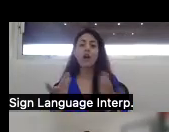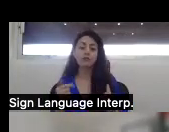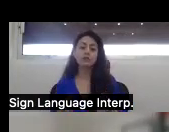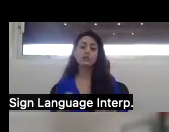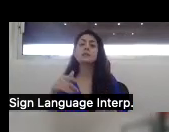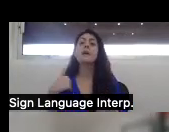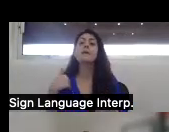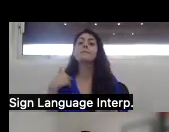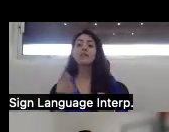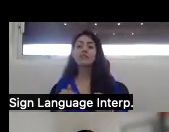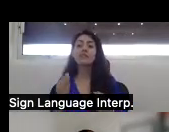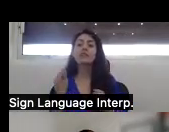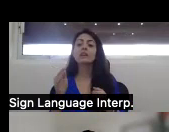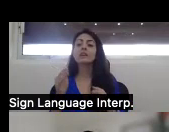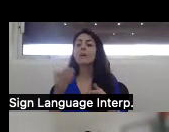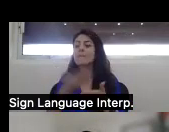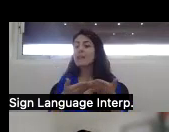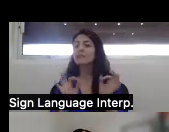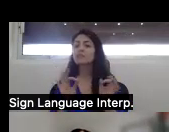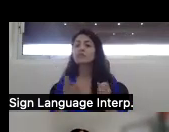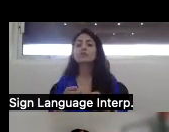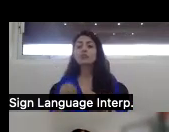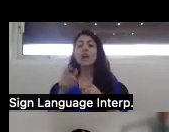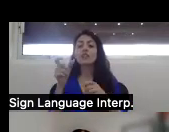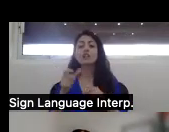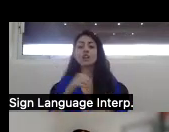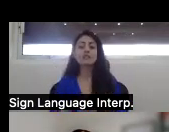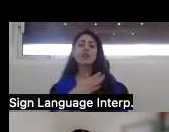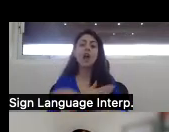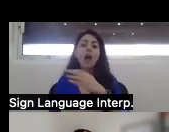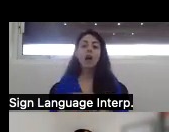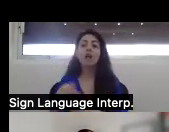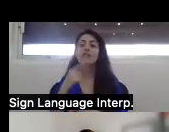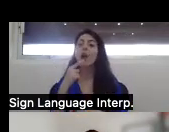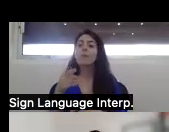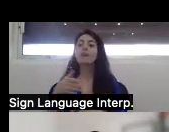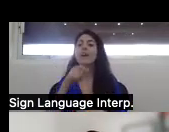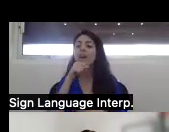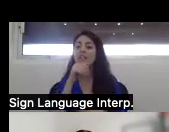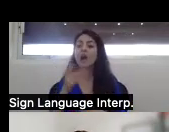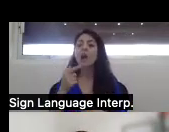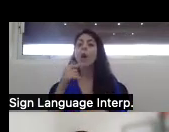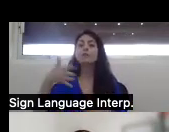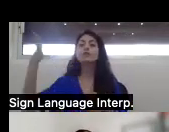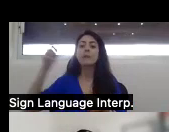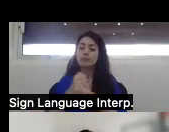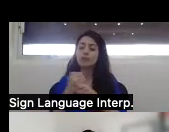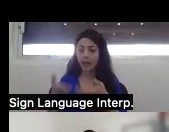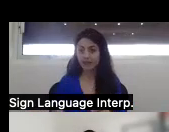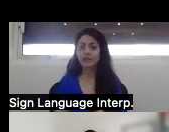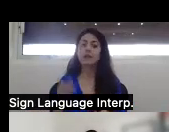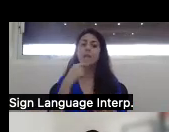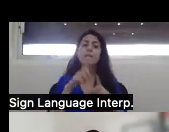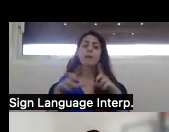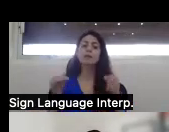that there's a myriad of rehabilitation and assistive technology services by many providers, civil society and government,